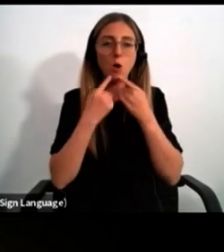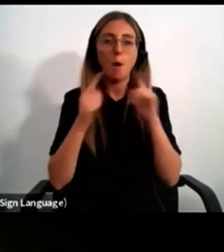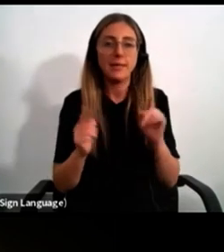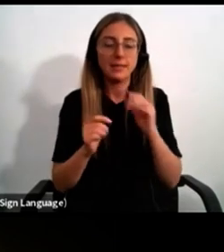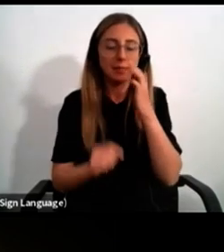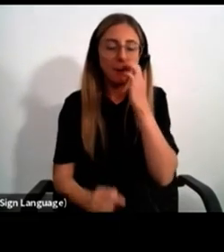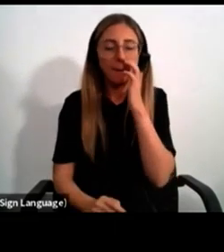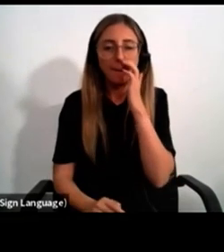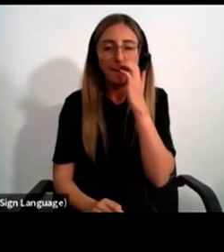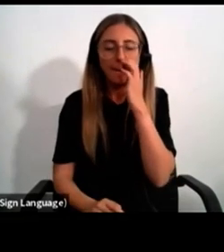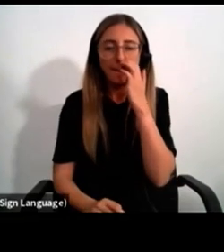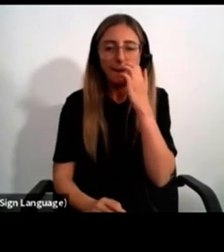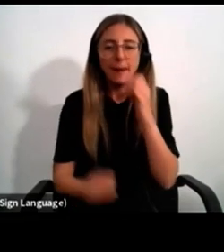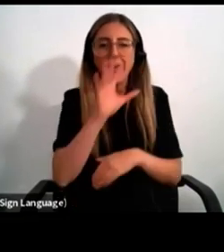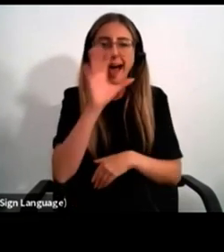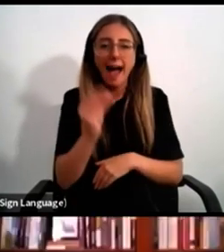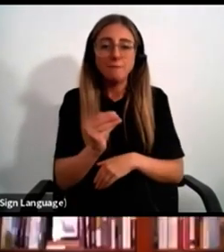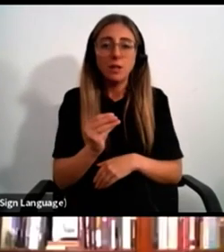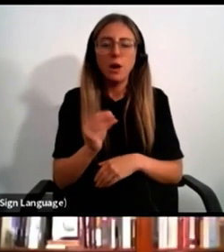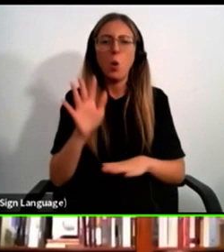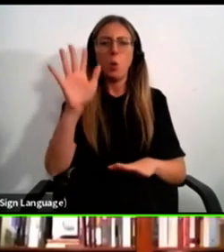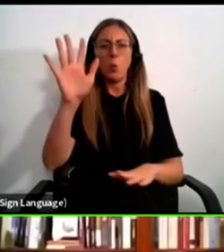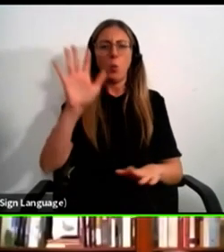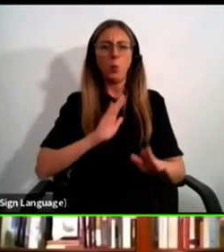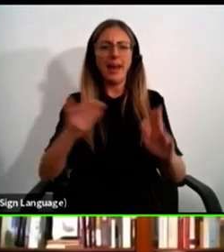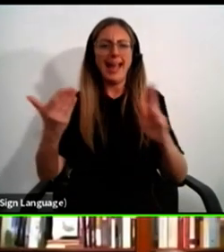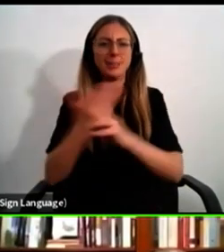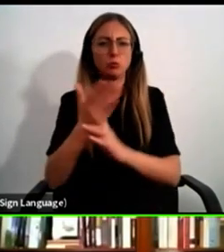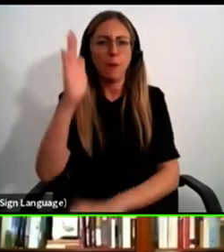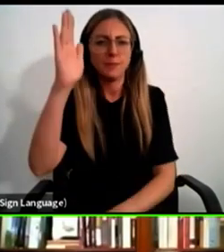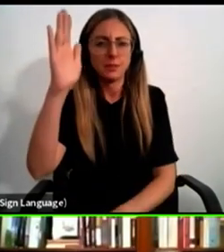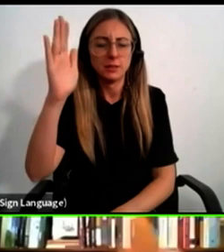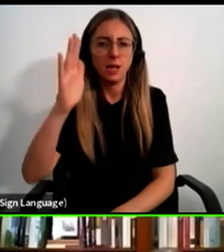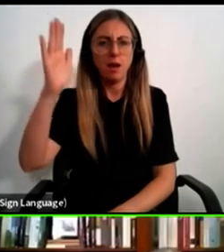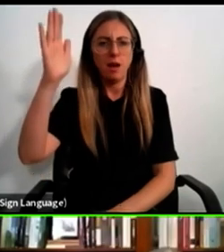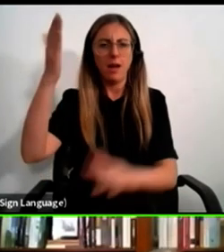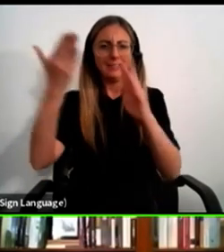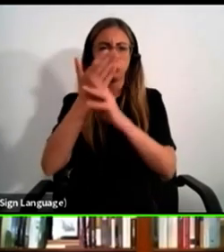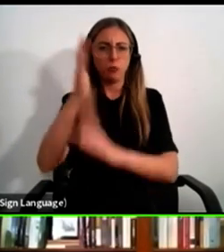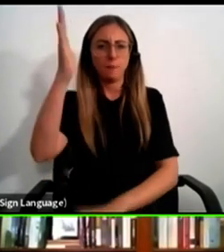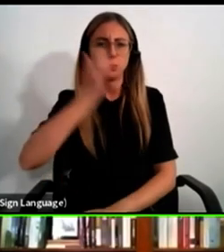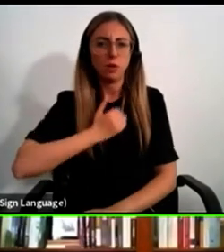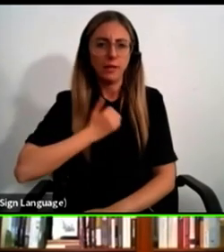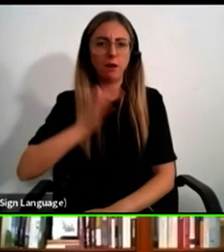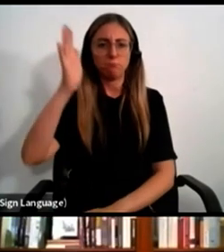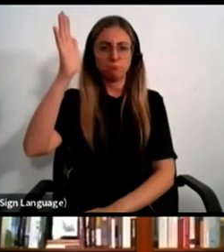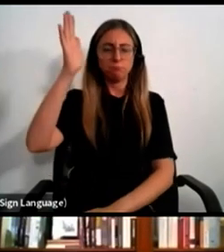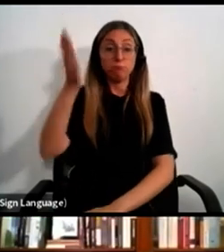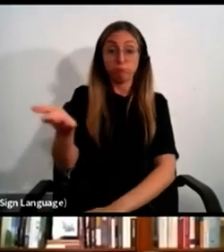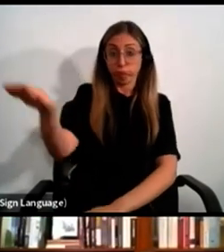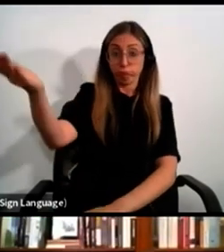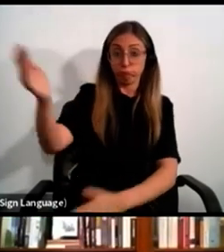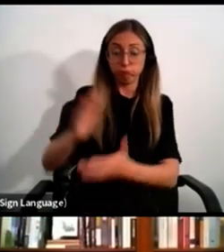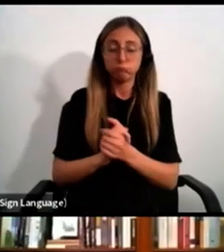as questions. All Africans must be. Can I say something about Chris? Can I say something about this? Go on, Prof. Go on,